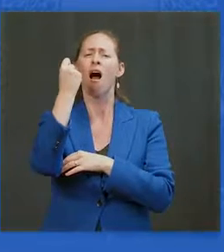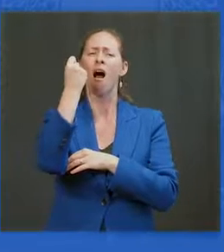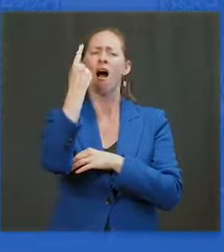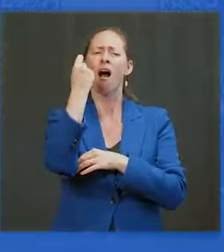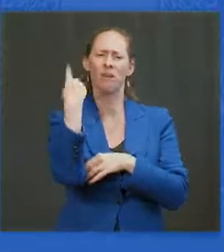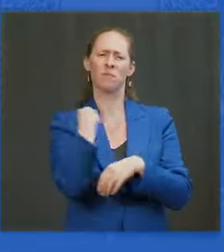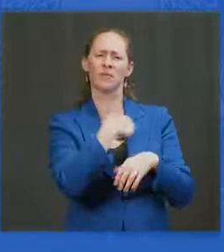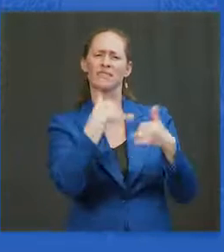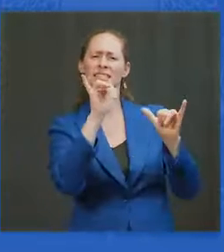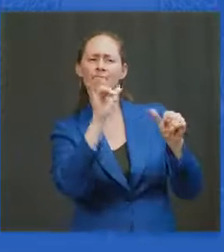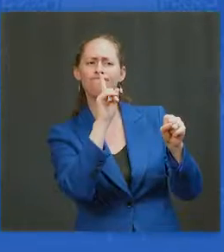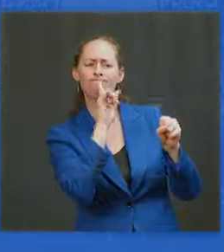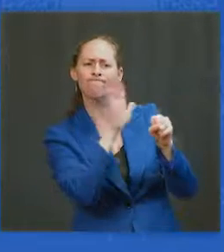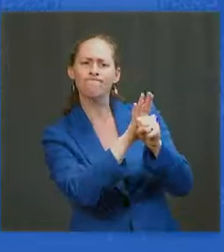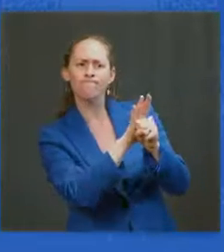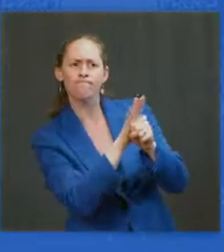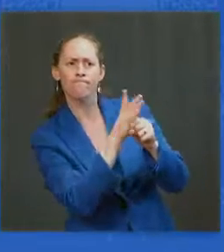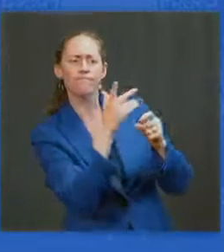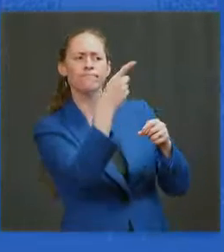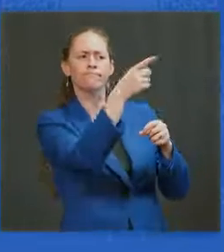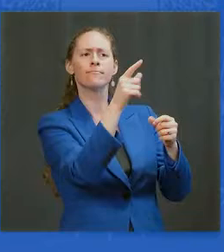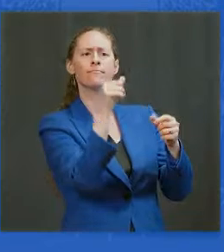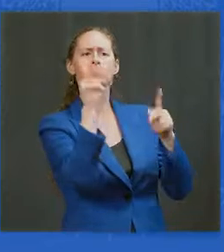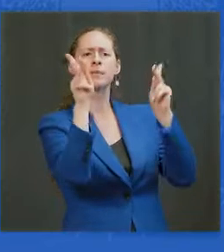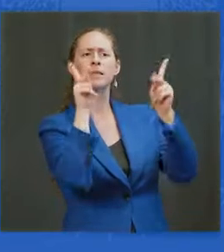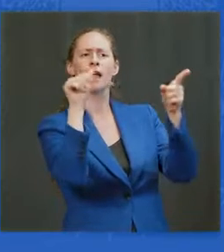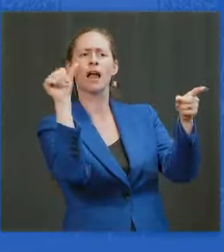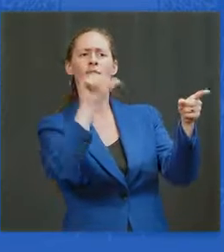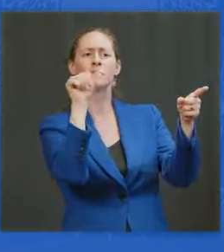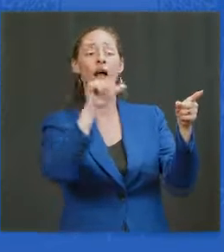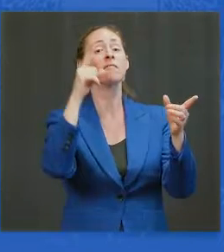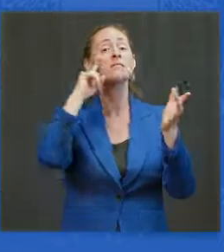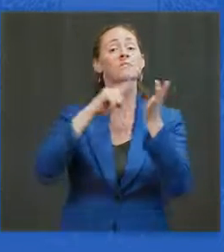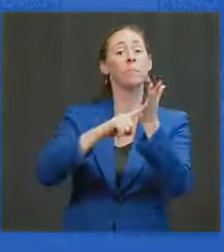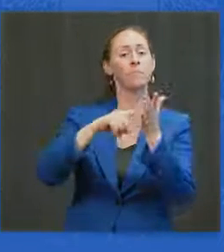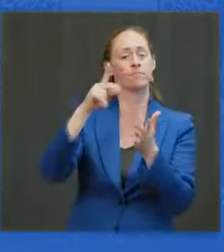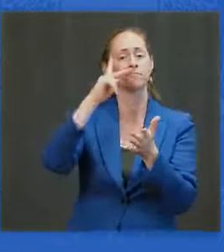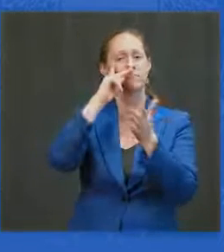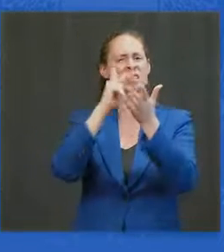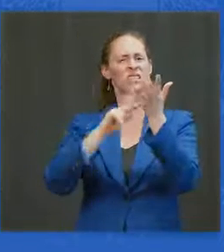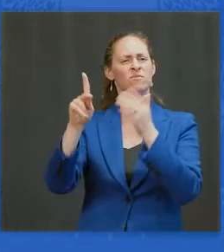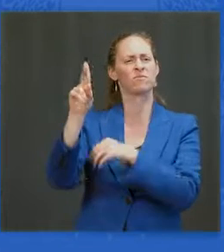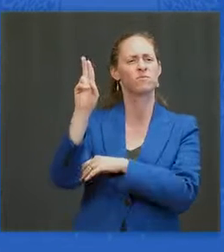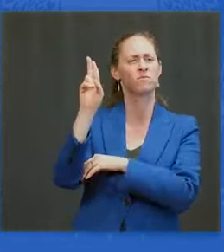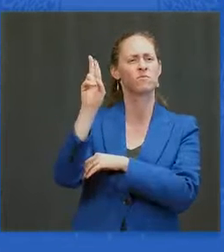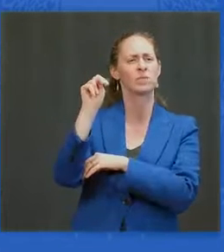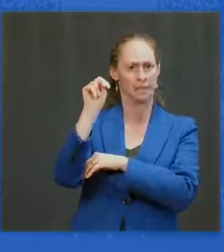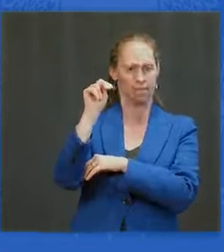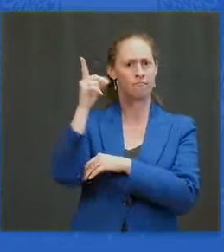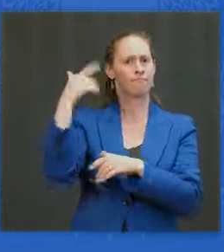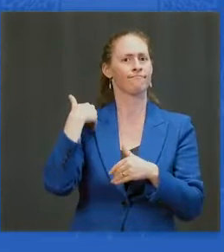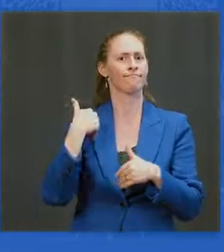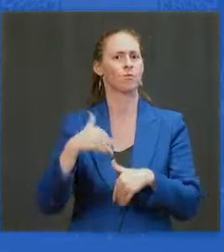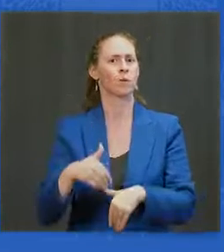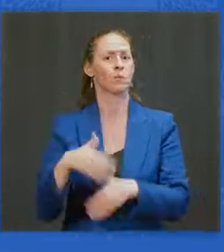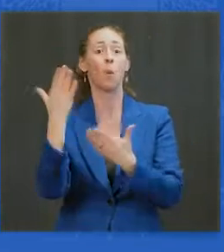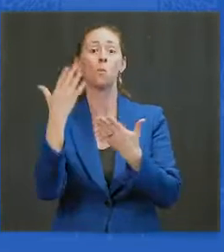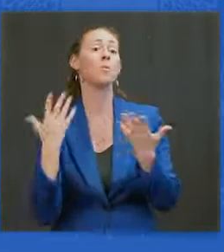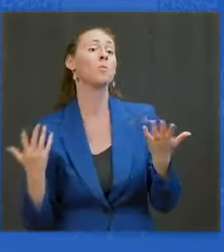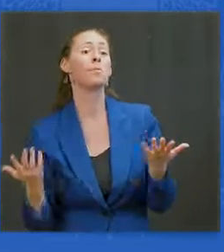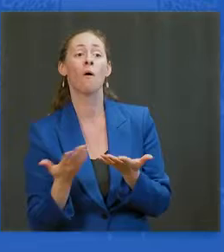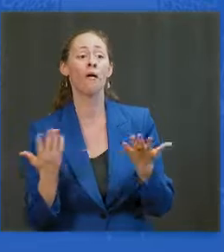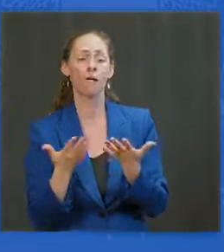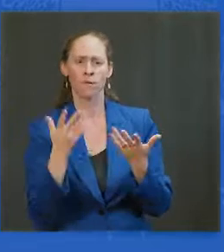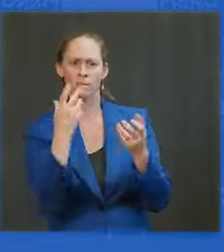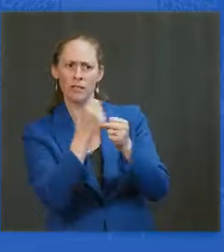proposal by the Secretary General Guterres of the United Nations-led international response with unfettered humanitarian access in